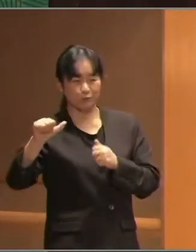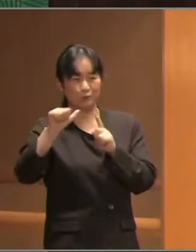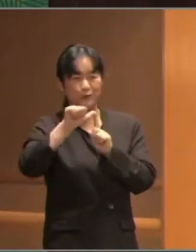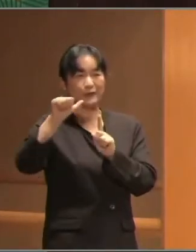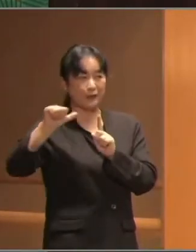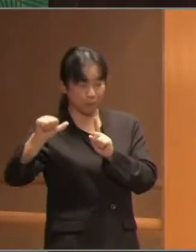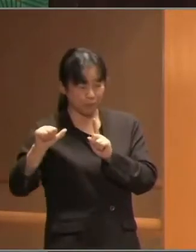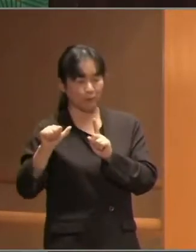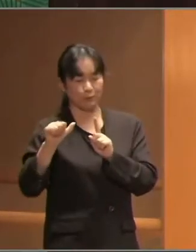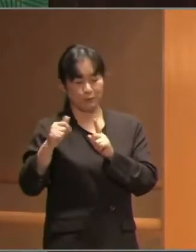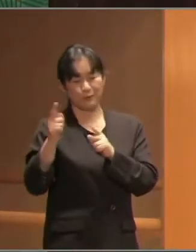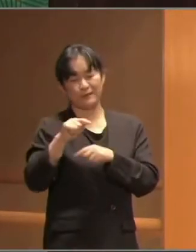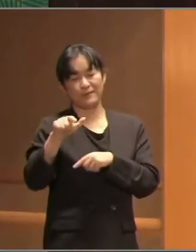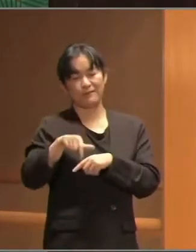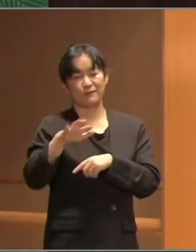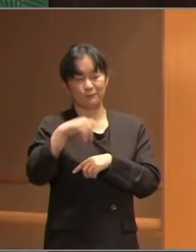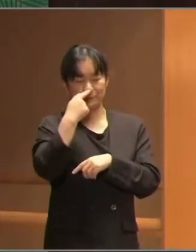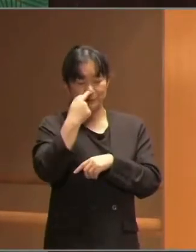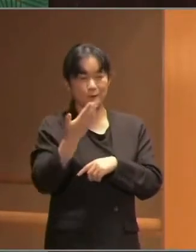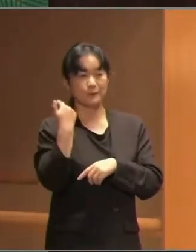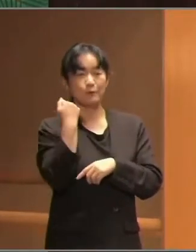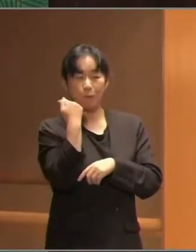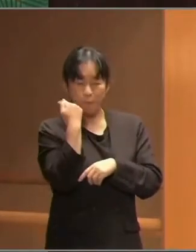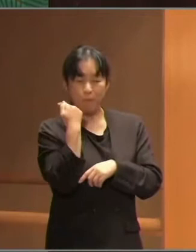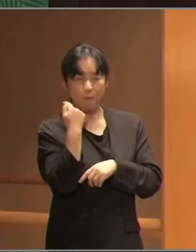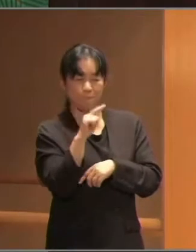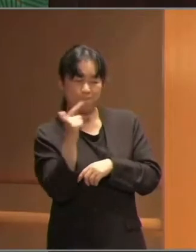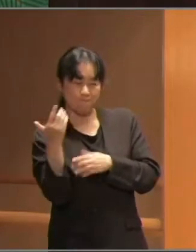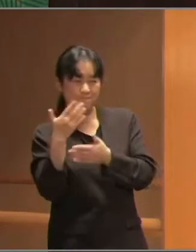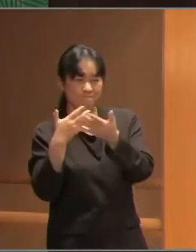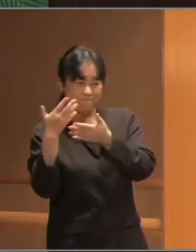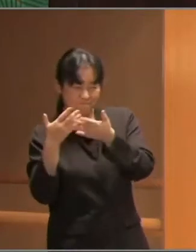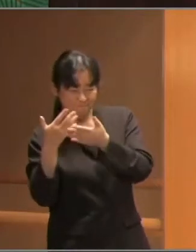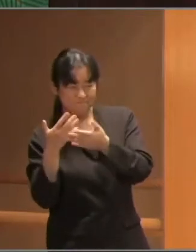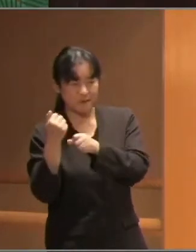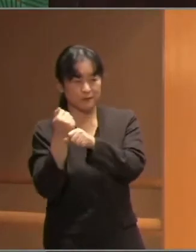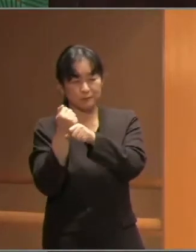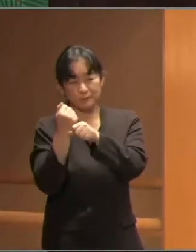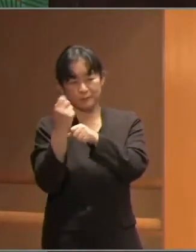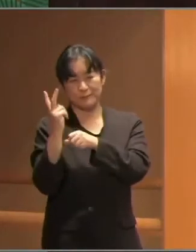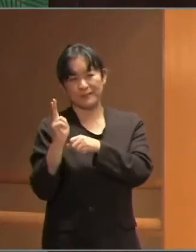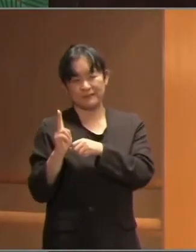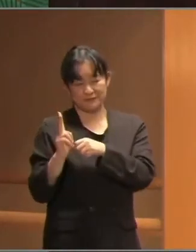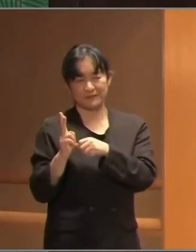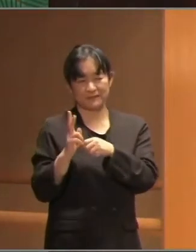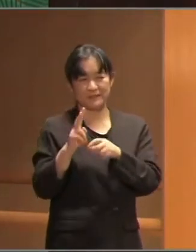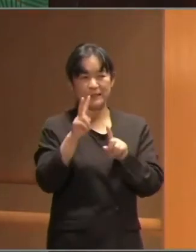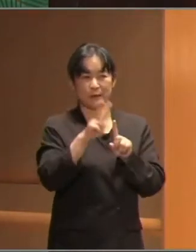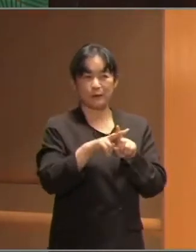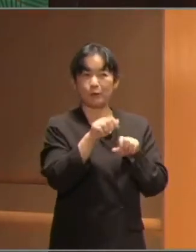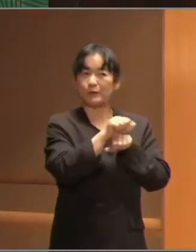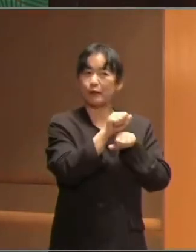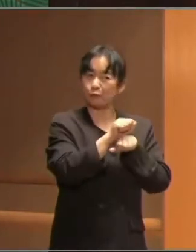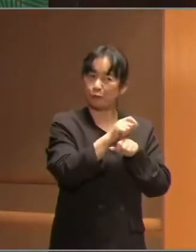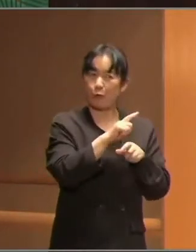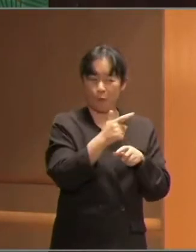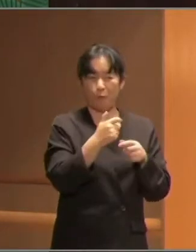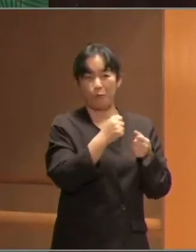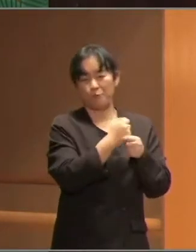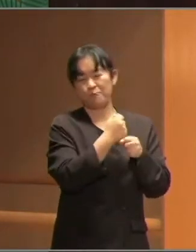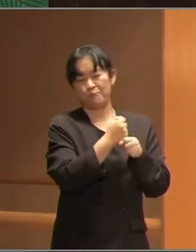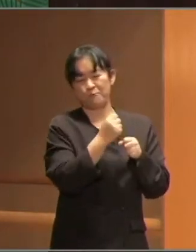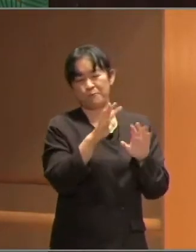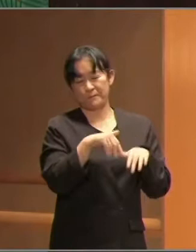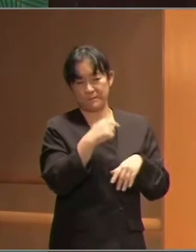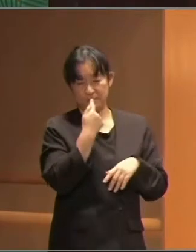And suddenly yesterday, I decided I wanted to show some paper cards and some artwork, so I